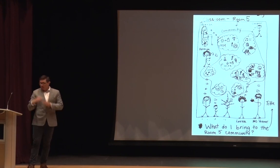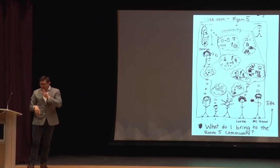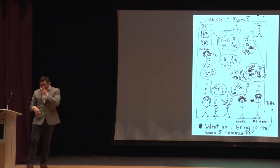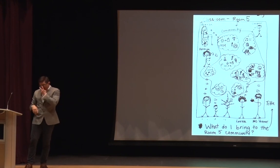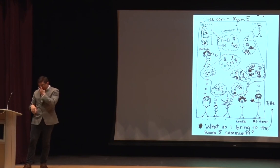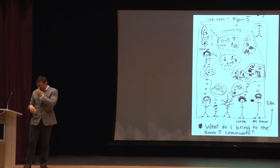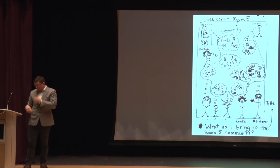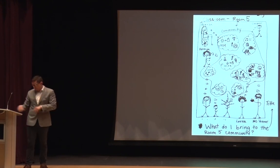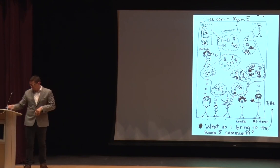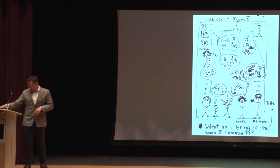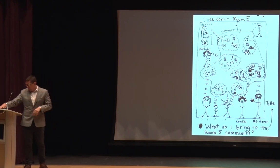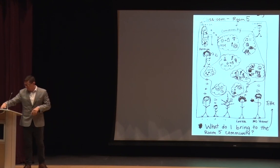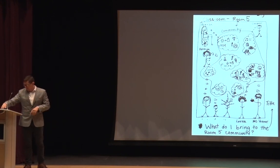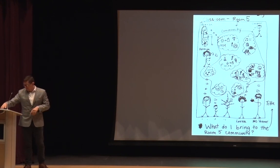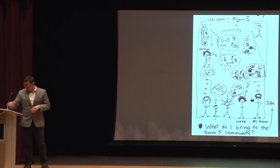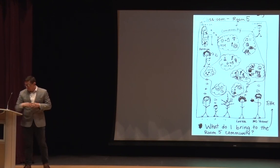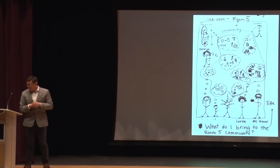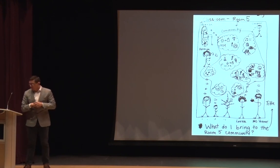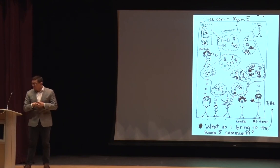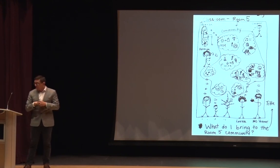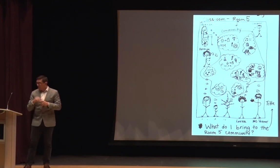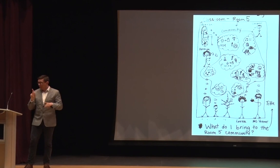it makes the environment better for everyone.